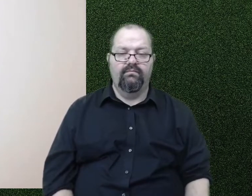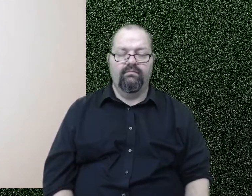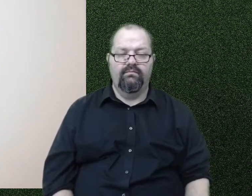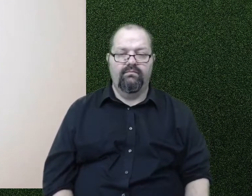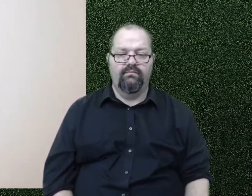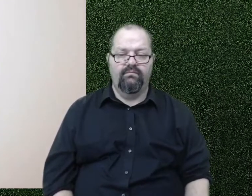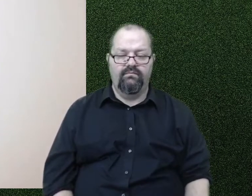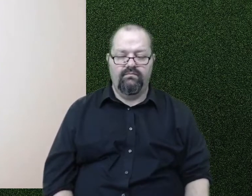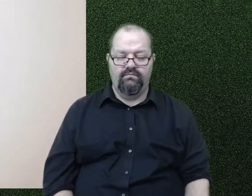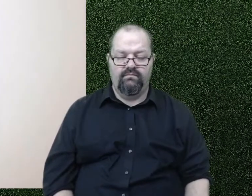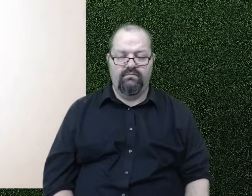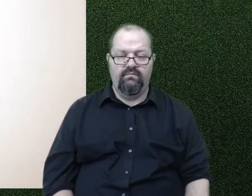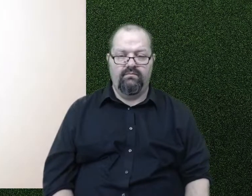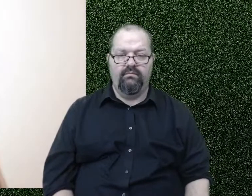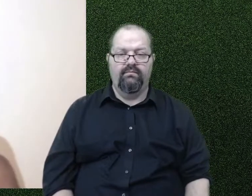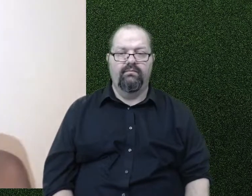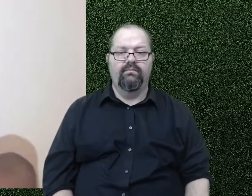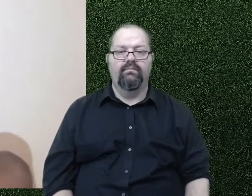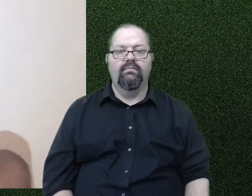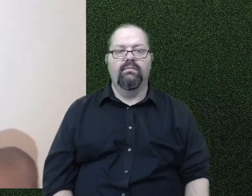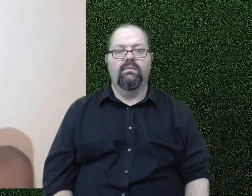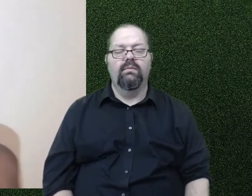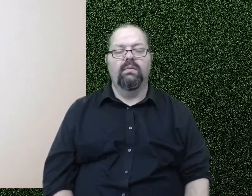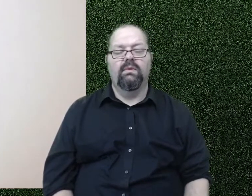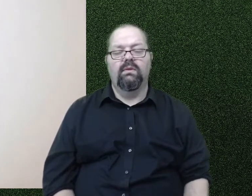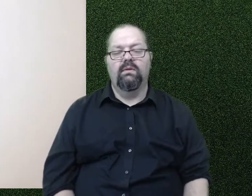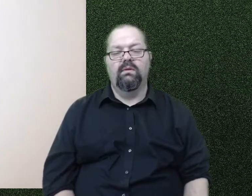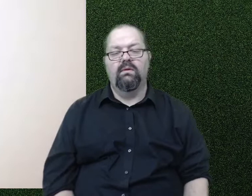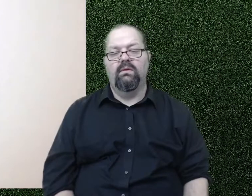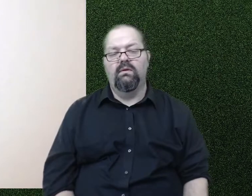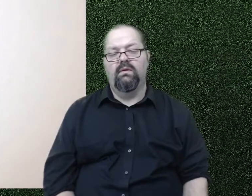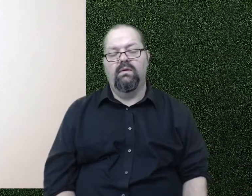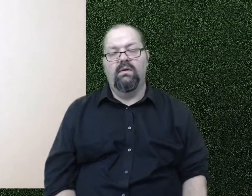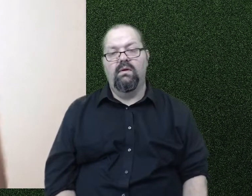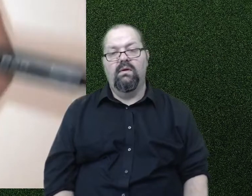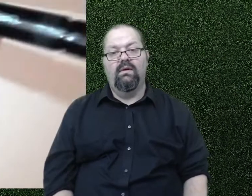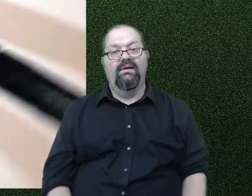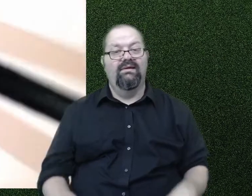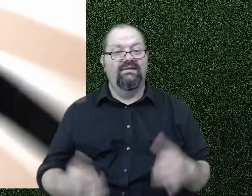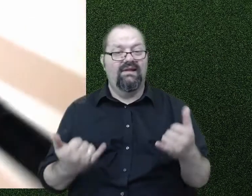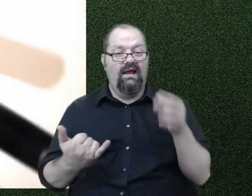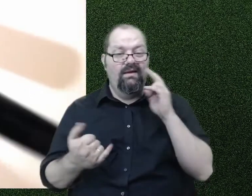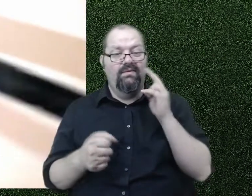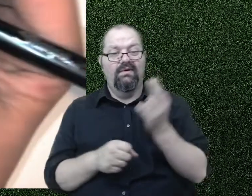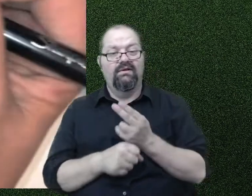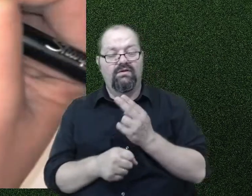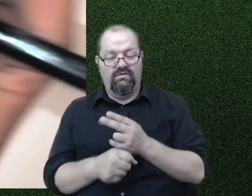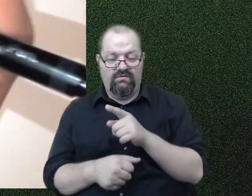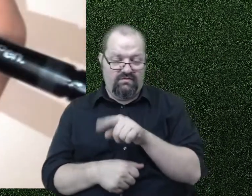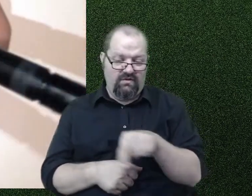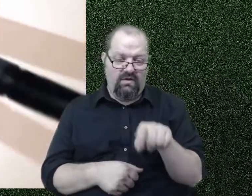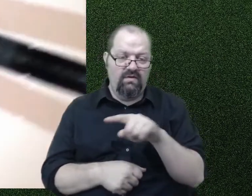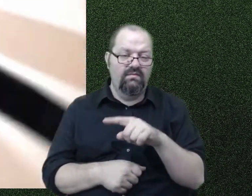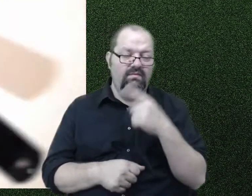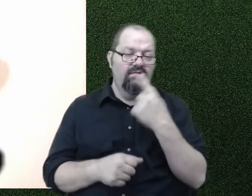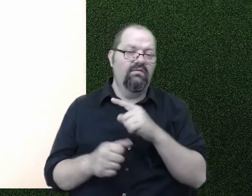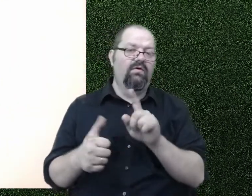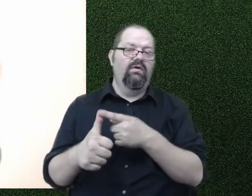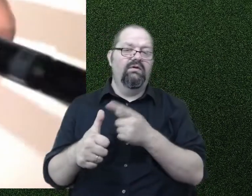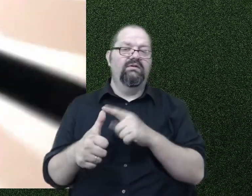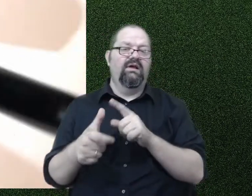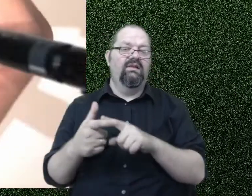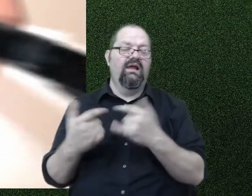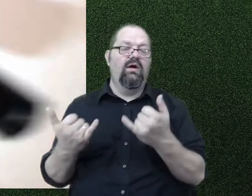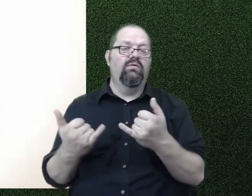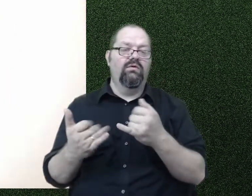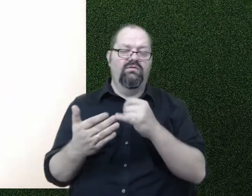edges of my box, and that's an edge of my box, and that's an edge of my box. So I'm going to use these tick marks at first, and I'm going to draw some lines. I'm going to draw a